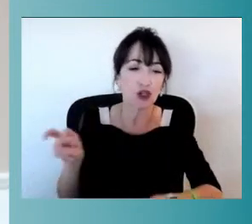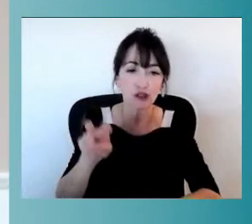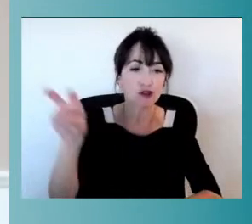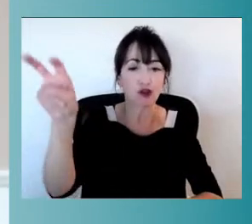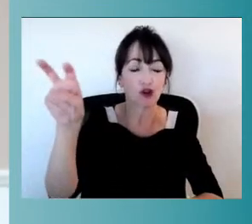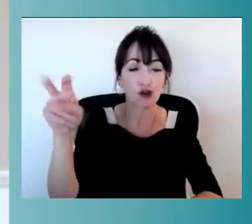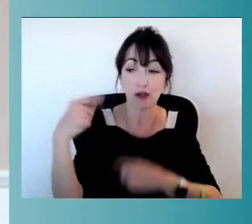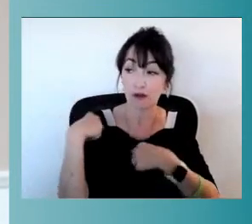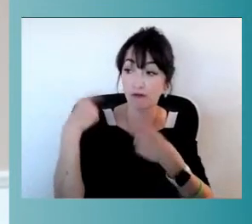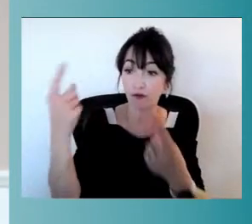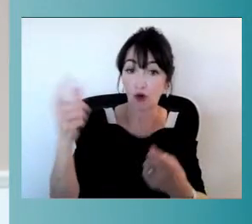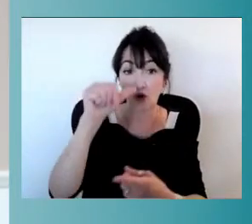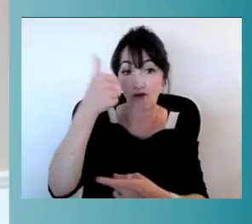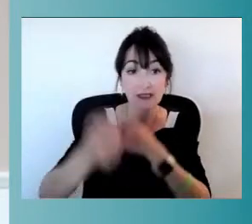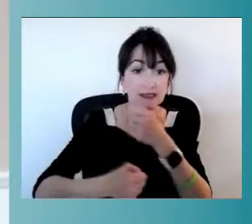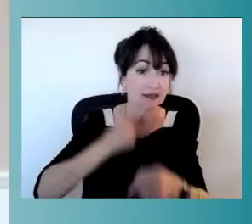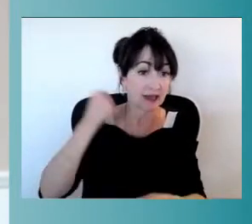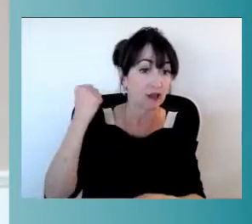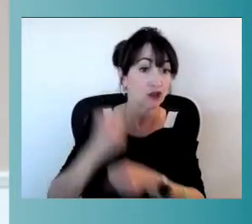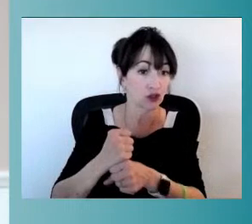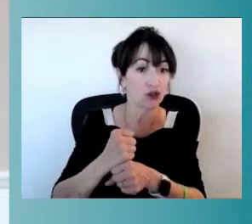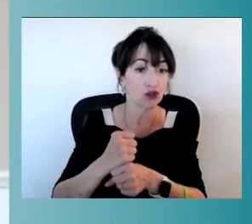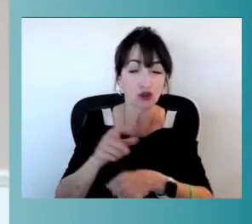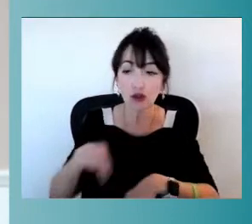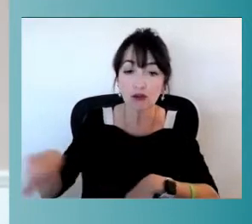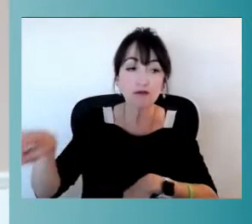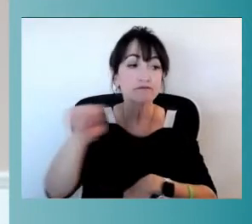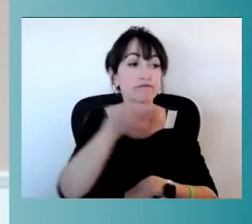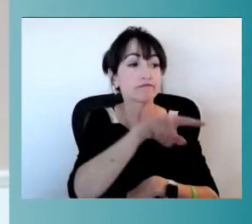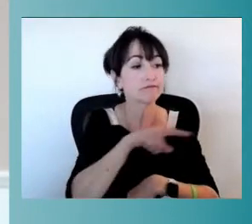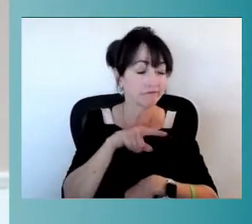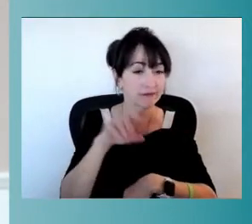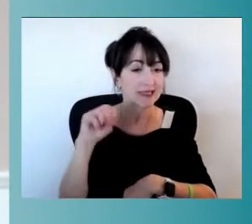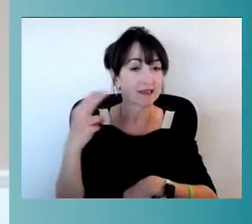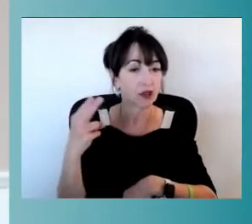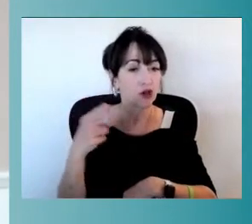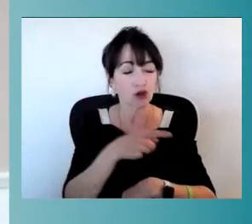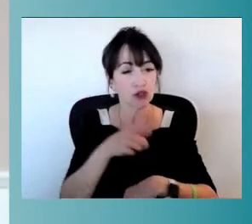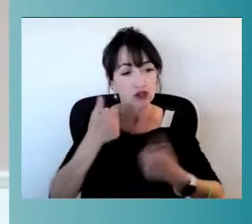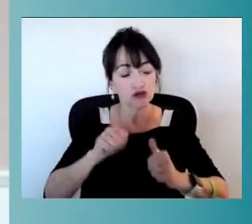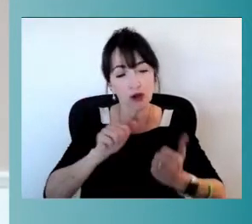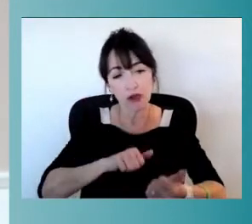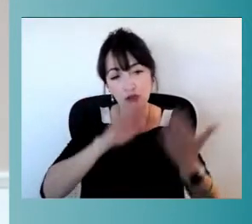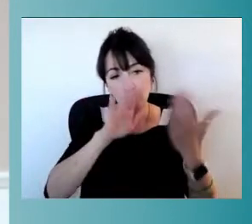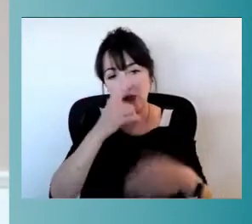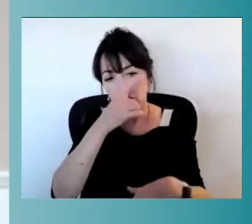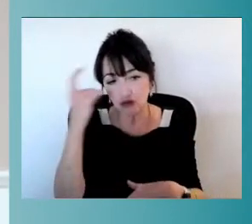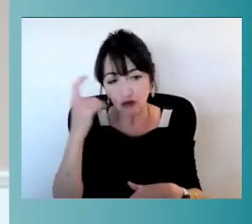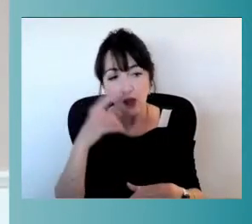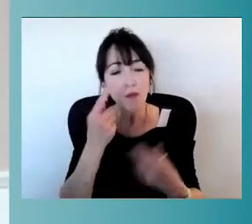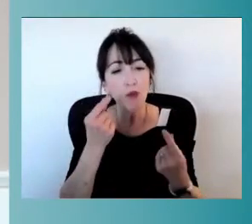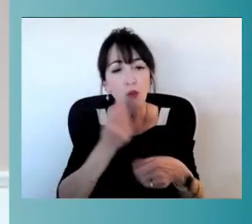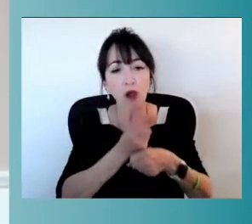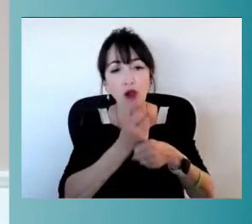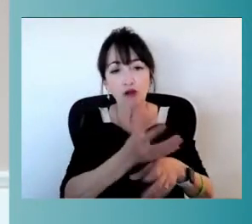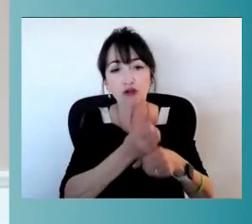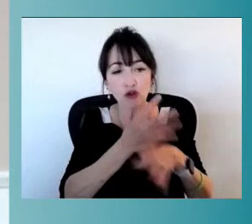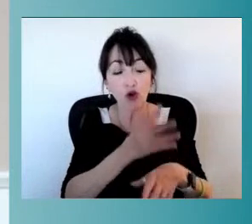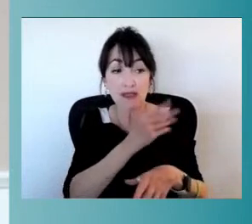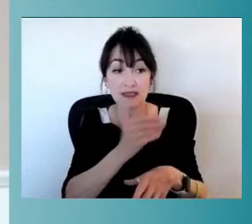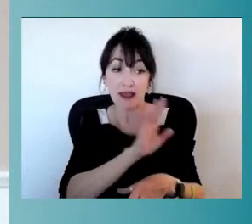over a decade, stakeholders across the state of Delaware have worked to address trauma, its root causes, and its